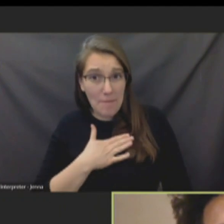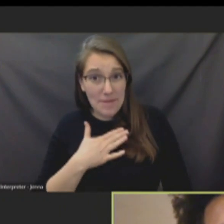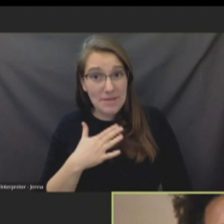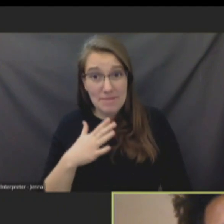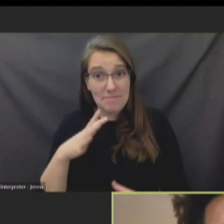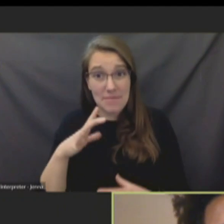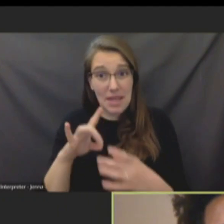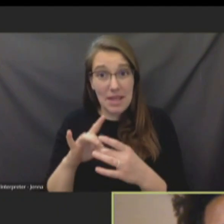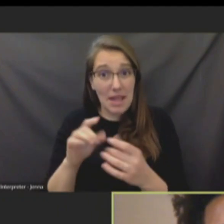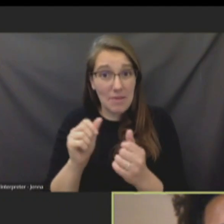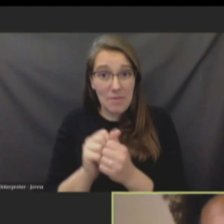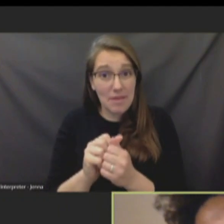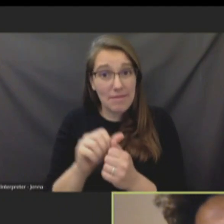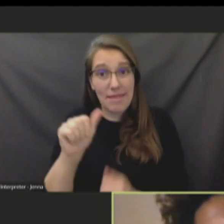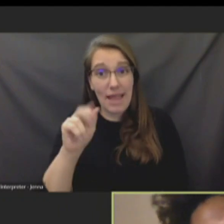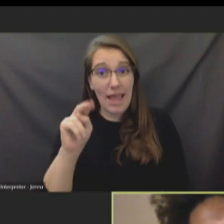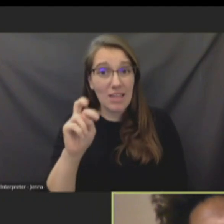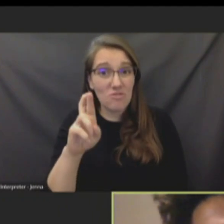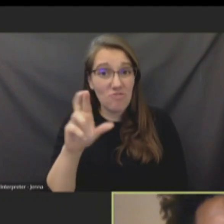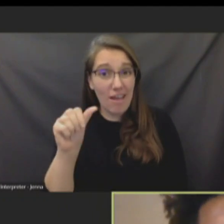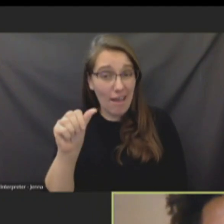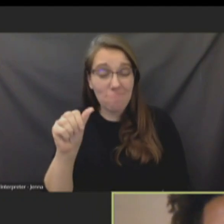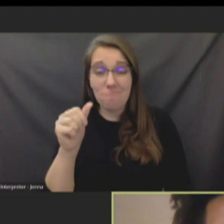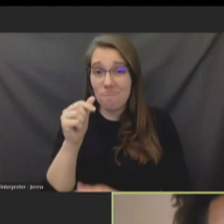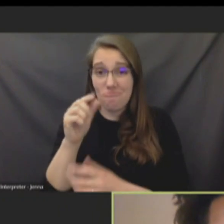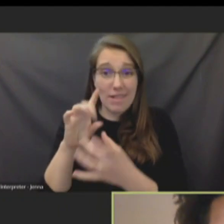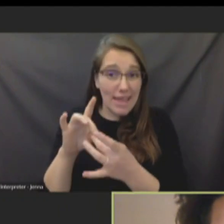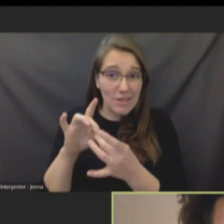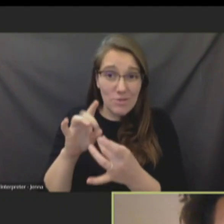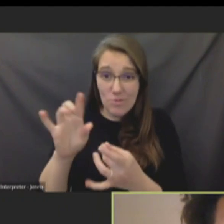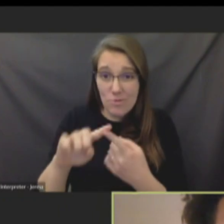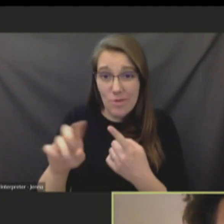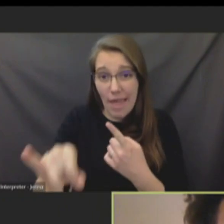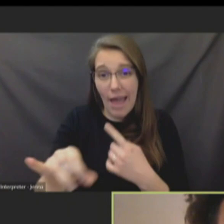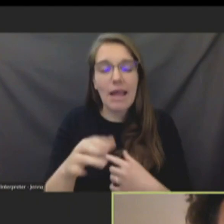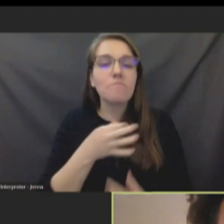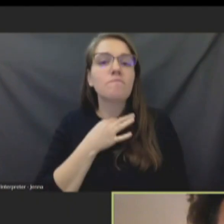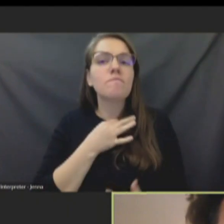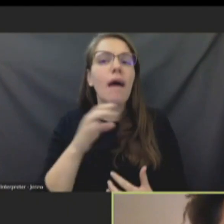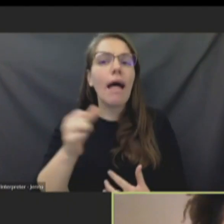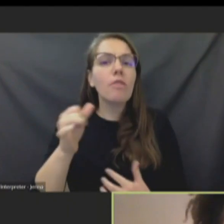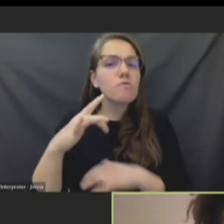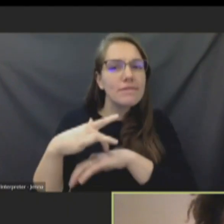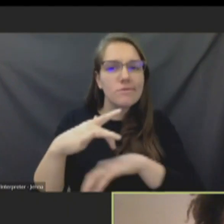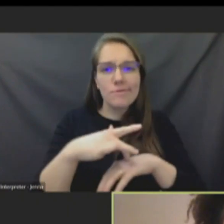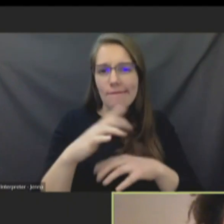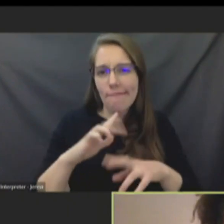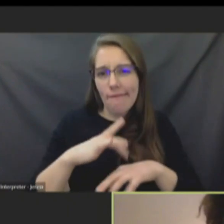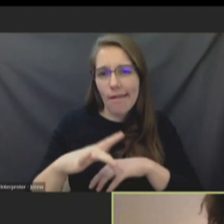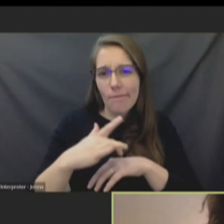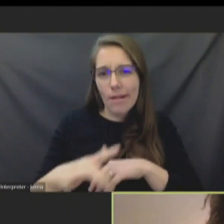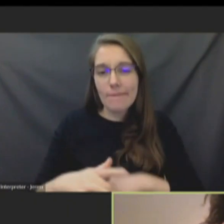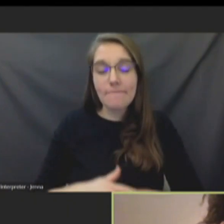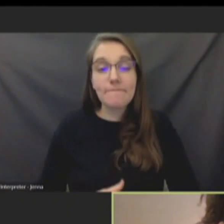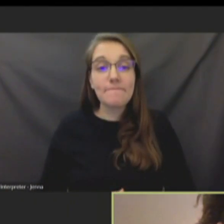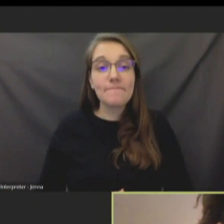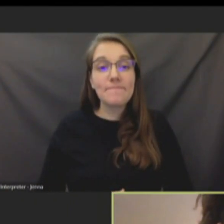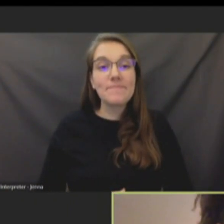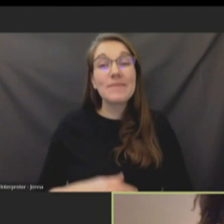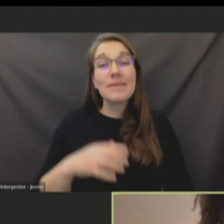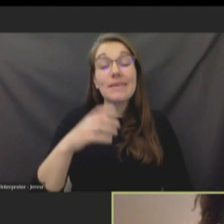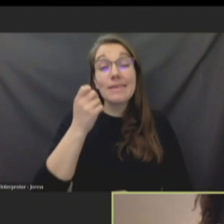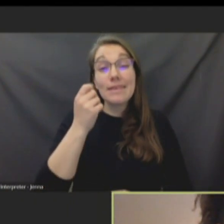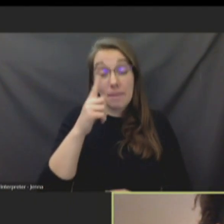on, just to see what other resources exist, because I know that one thing that, because this is a